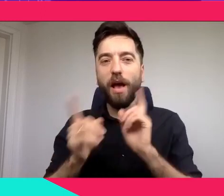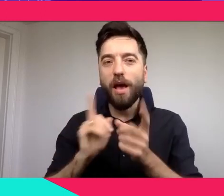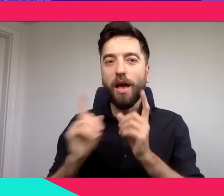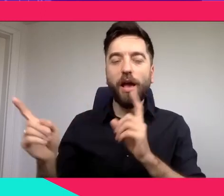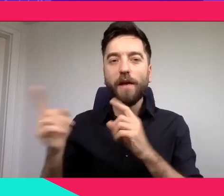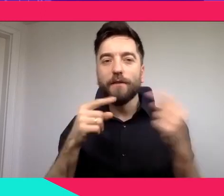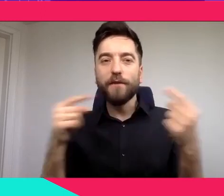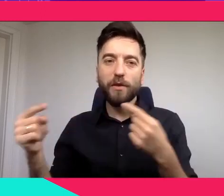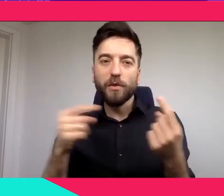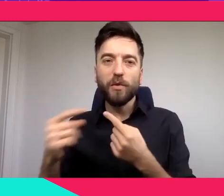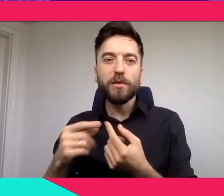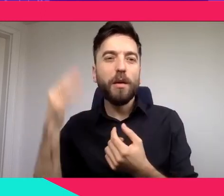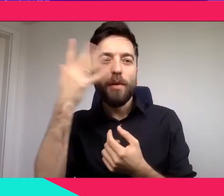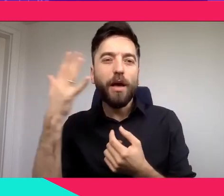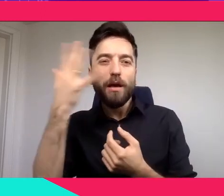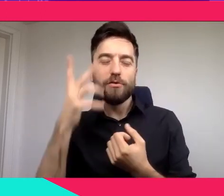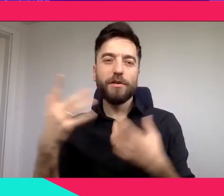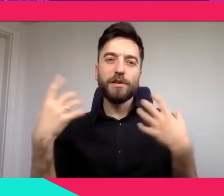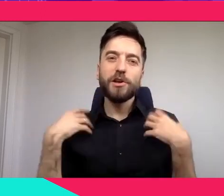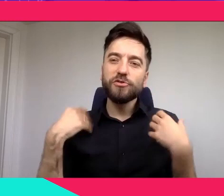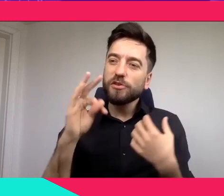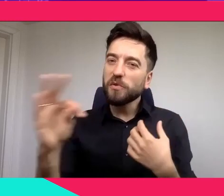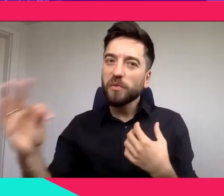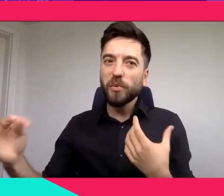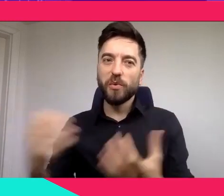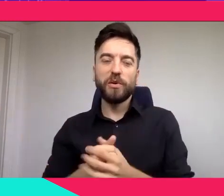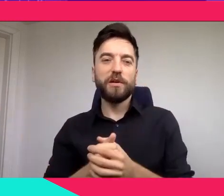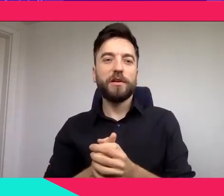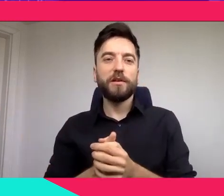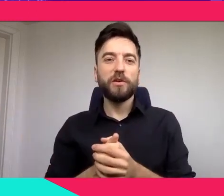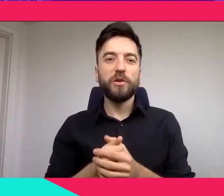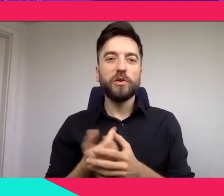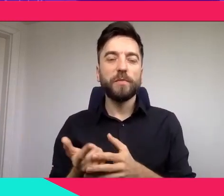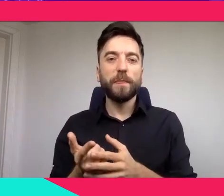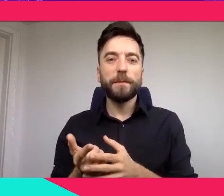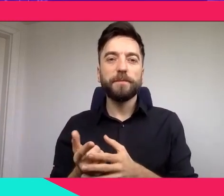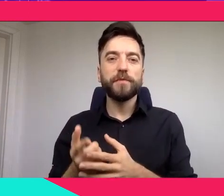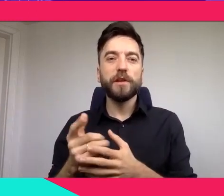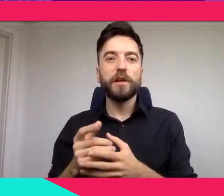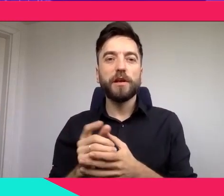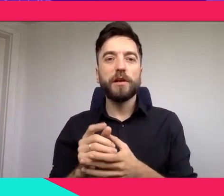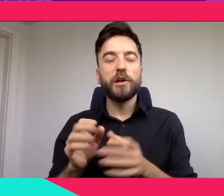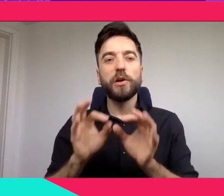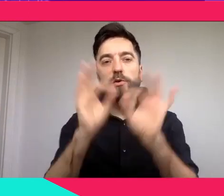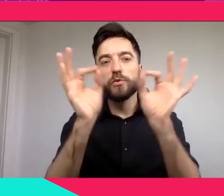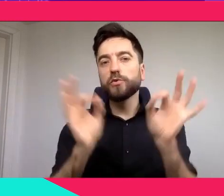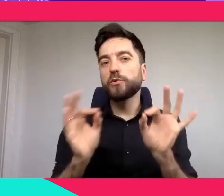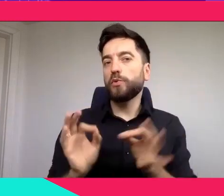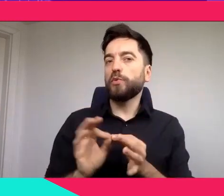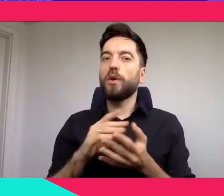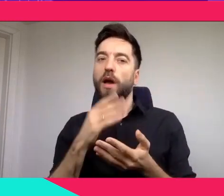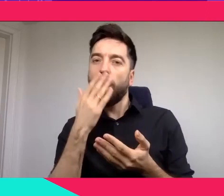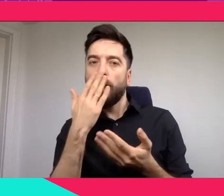was reflected in images from the collection. And they did a remix that would be sort of the wallpaper of